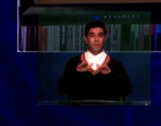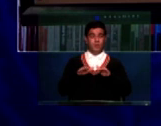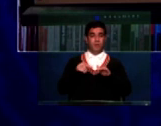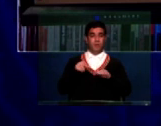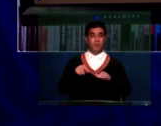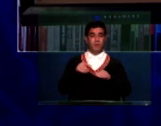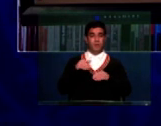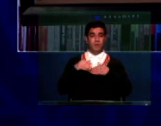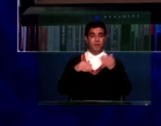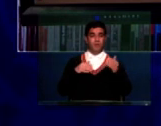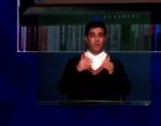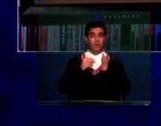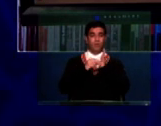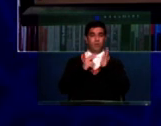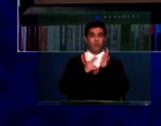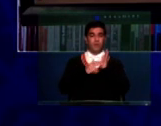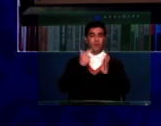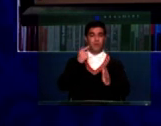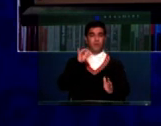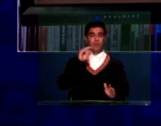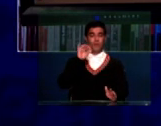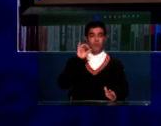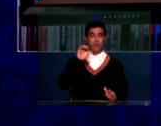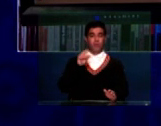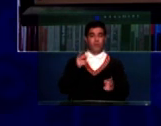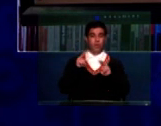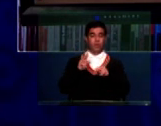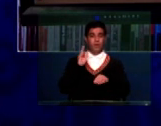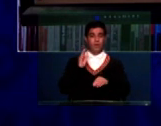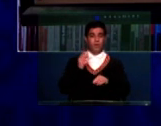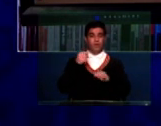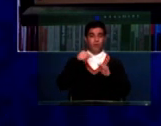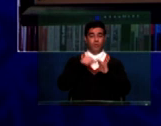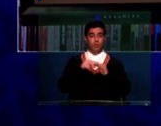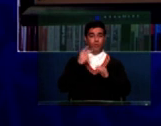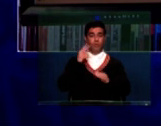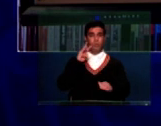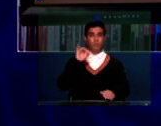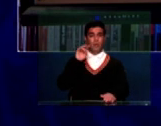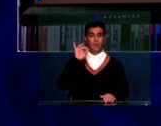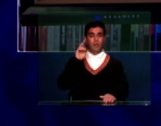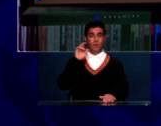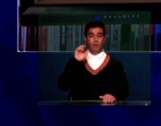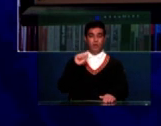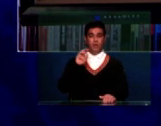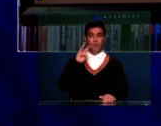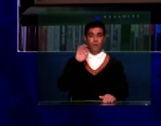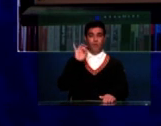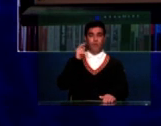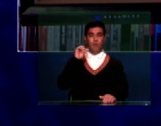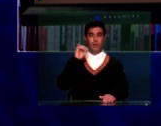reaksiyaning chap tomonda 18 ta gidroksid iyoni hosil bo'ladi. Ya'ni 3 molekula marganez qo'sh